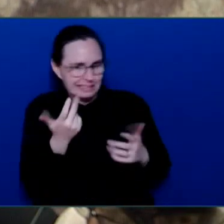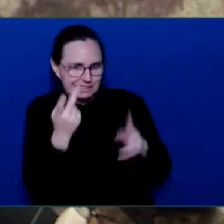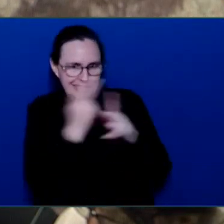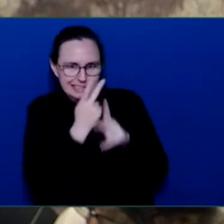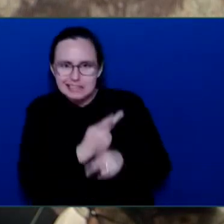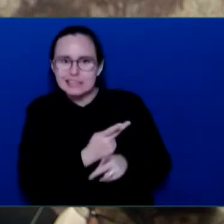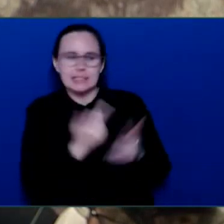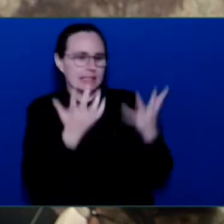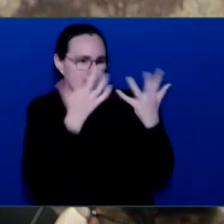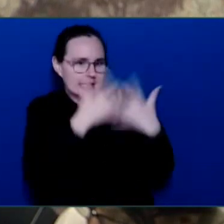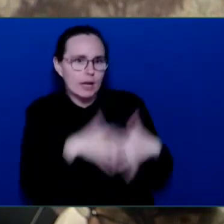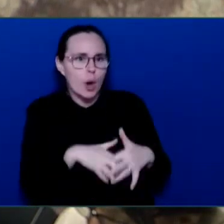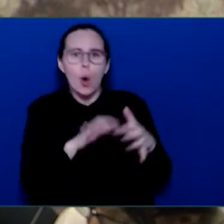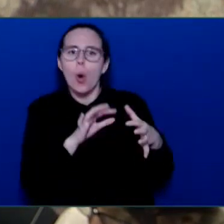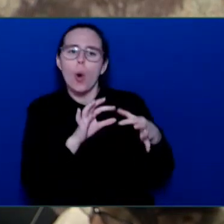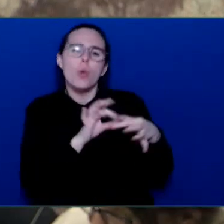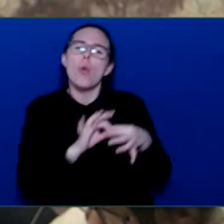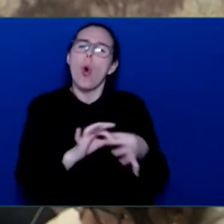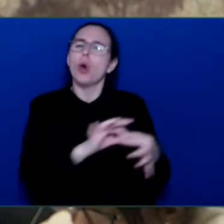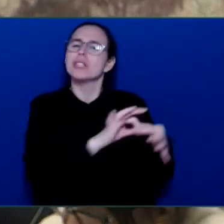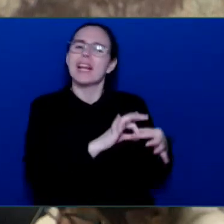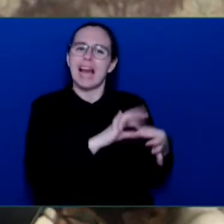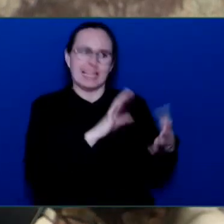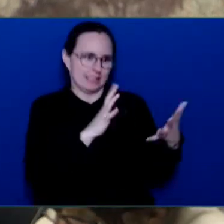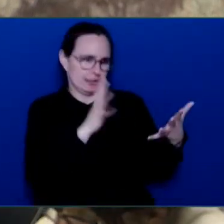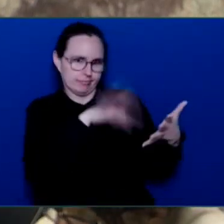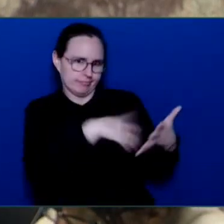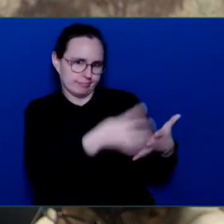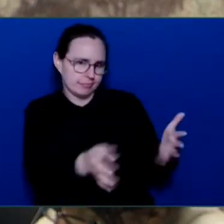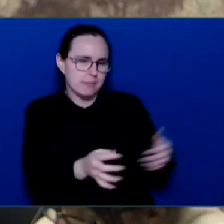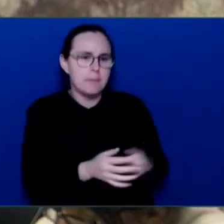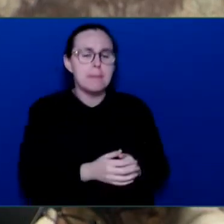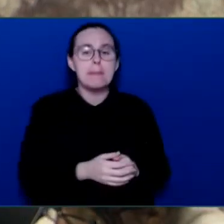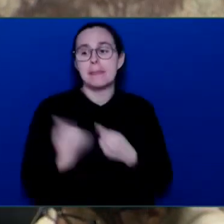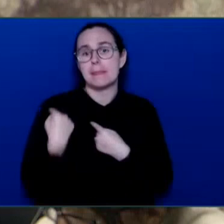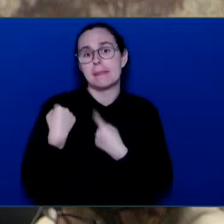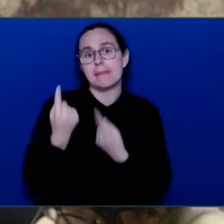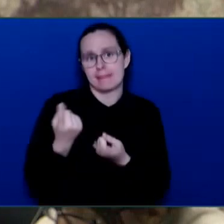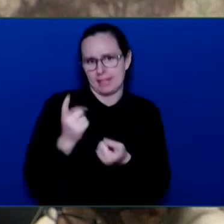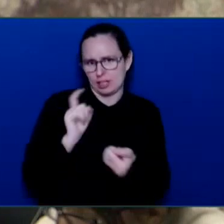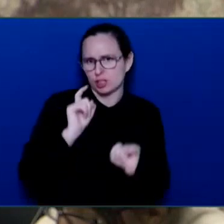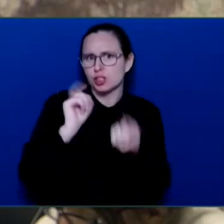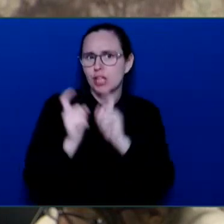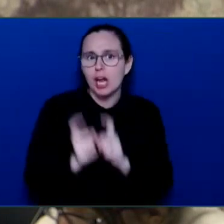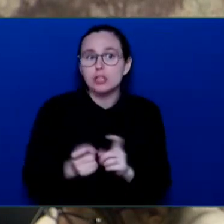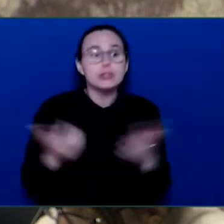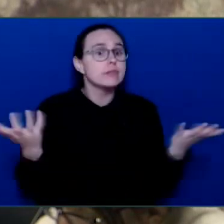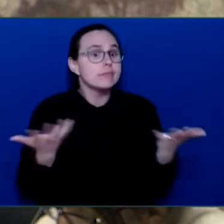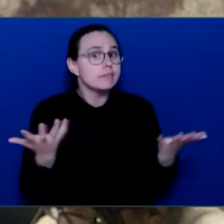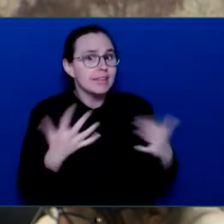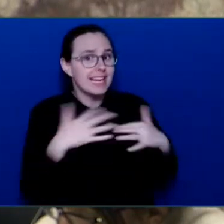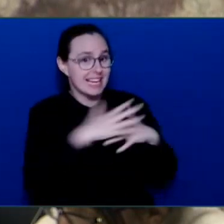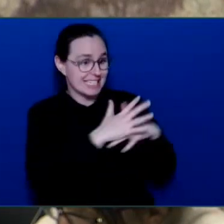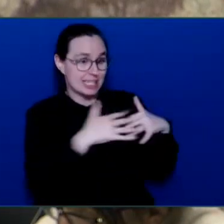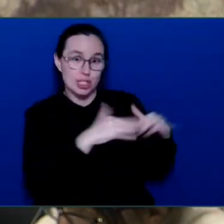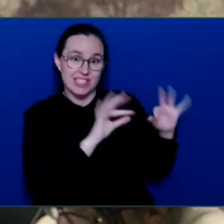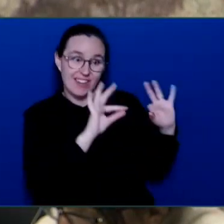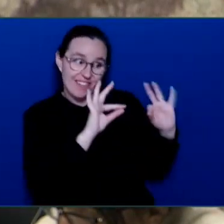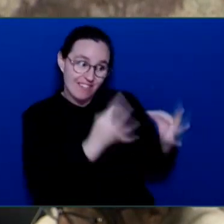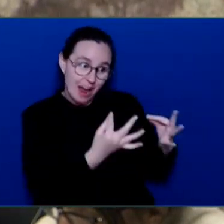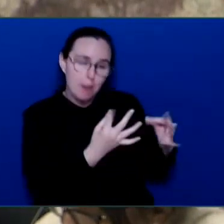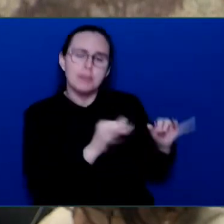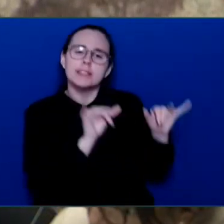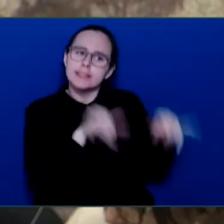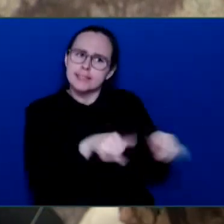Ministry in order to make sure that Indigenous families are kept together wherever that is possible,